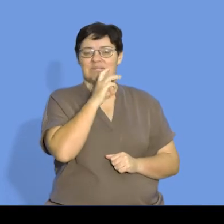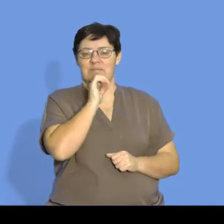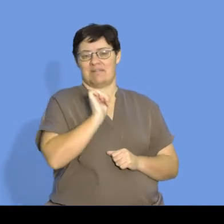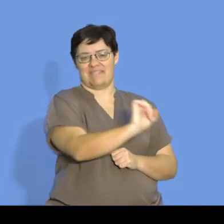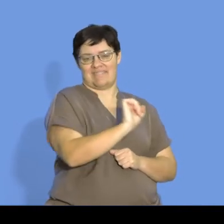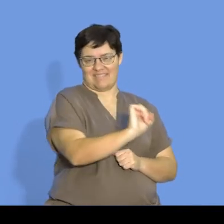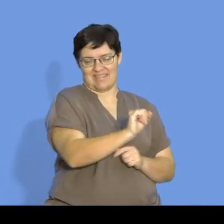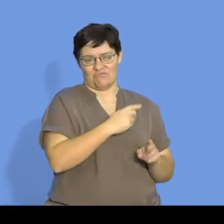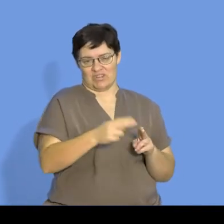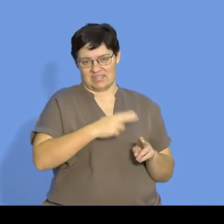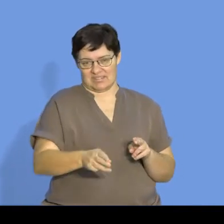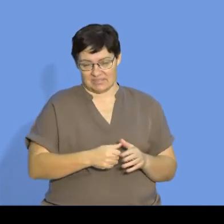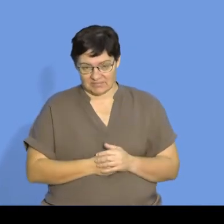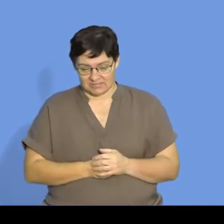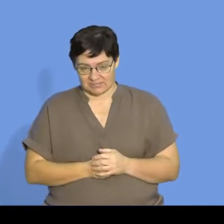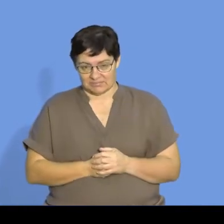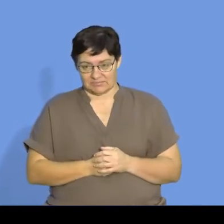is your